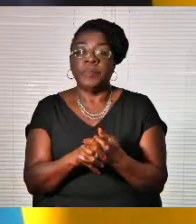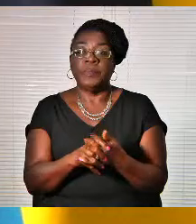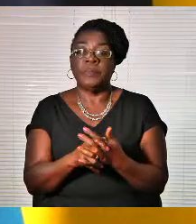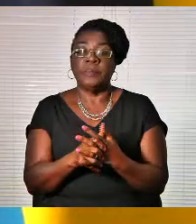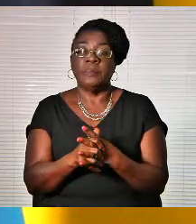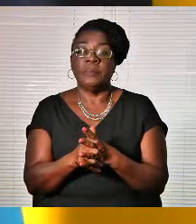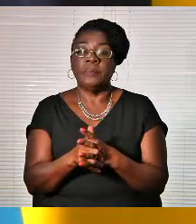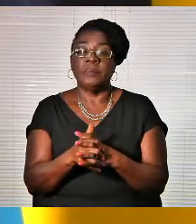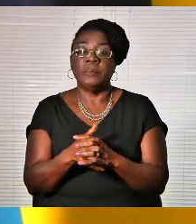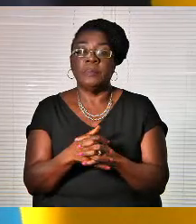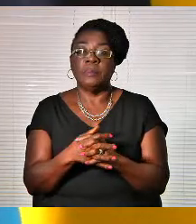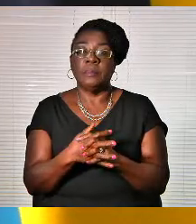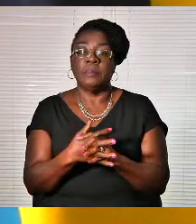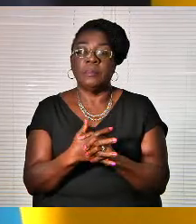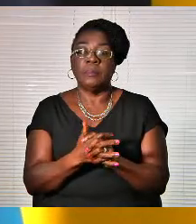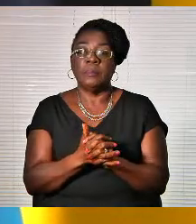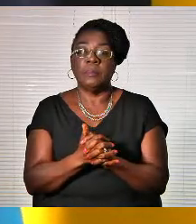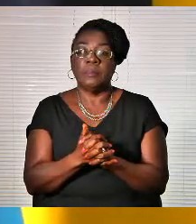Okay,